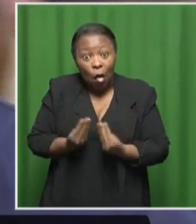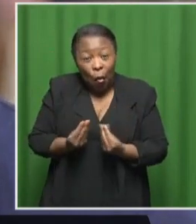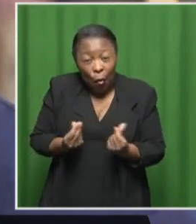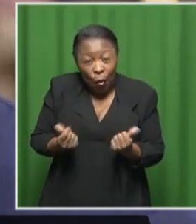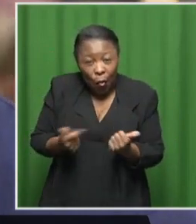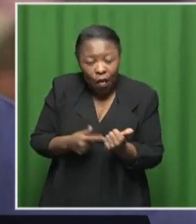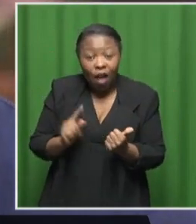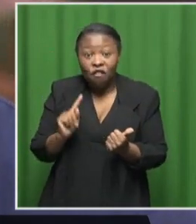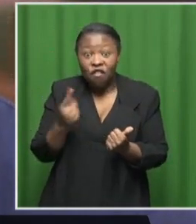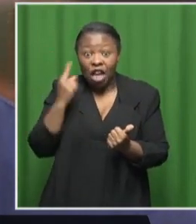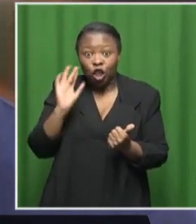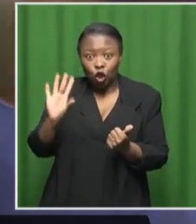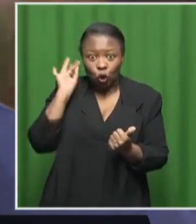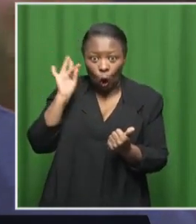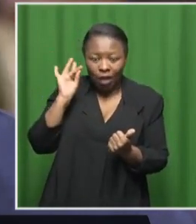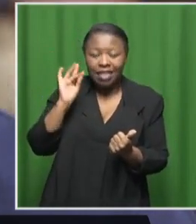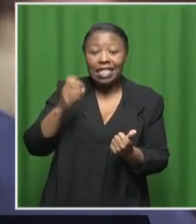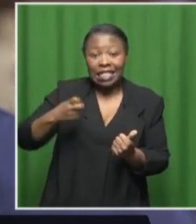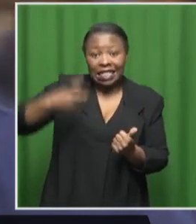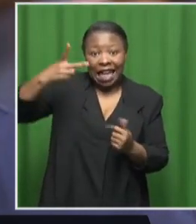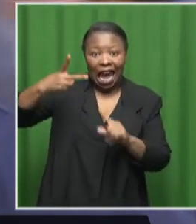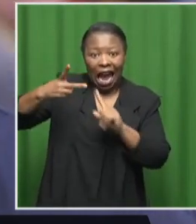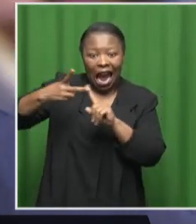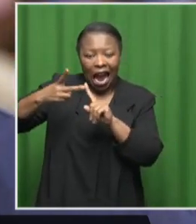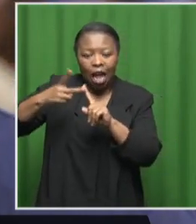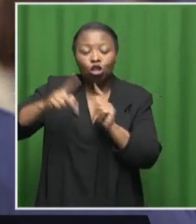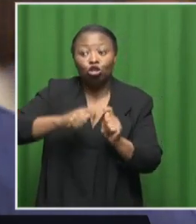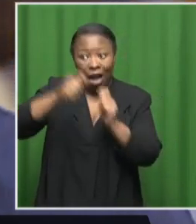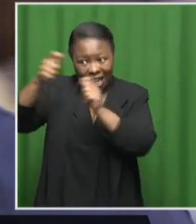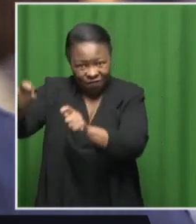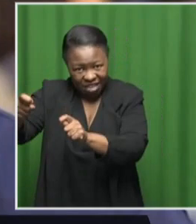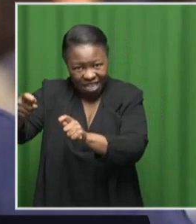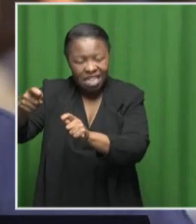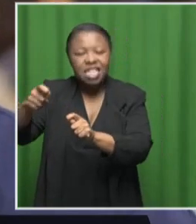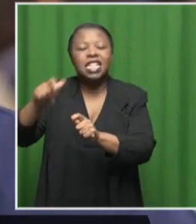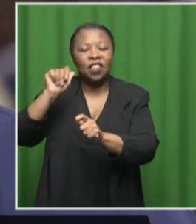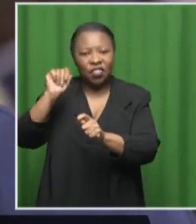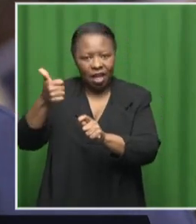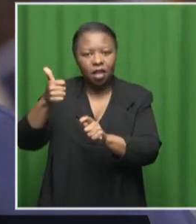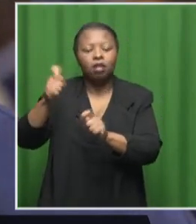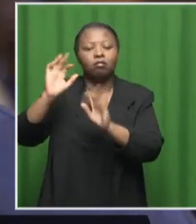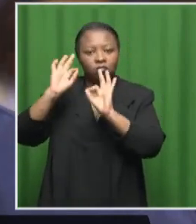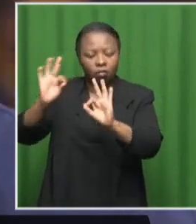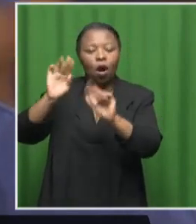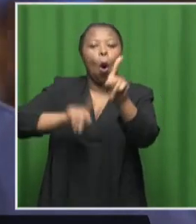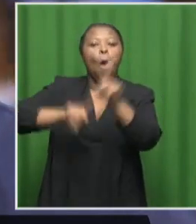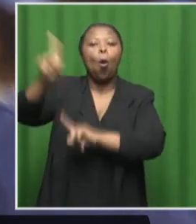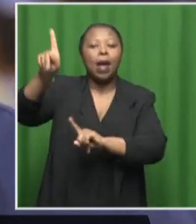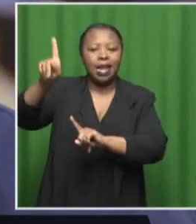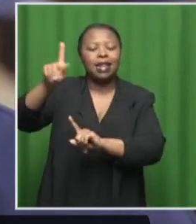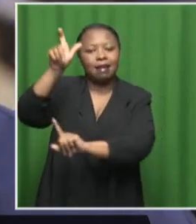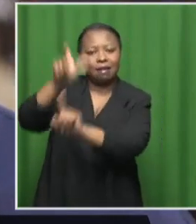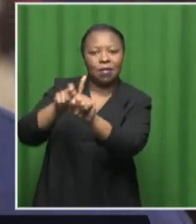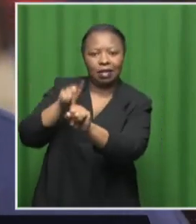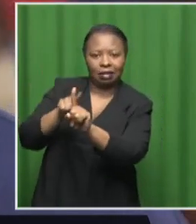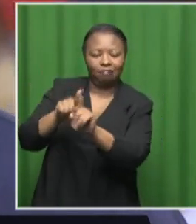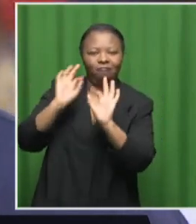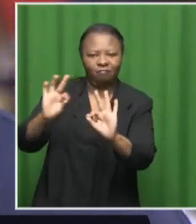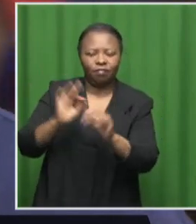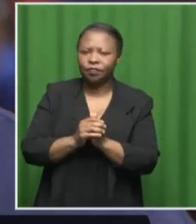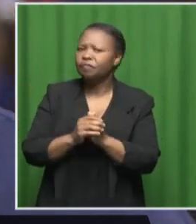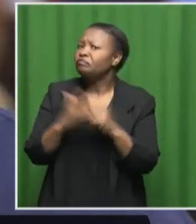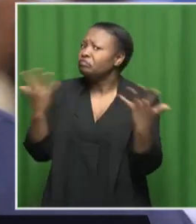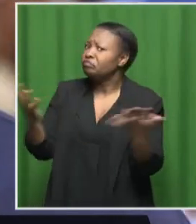first choices, their second choices are transferred, and then we settle on a winning candidate.